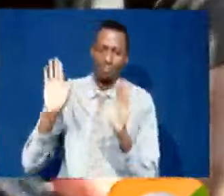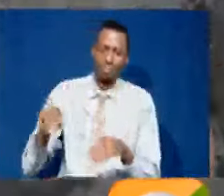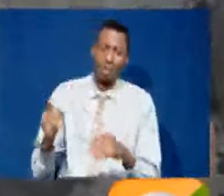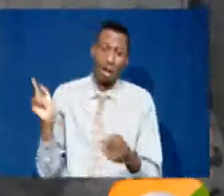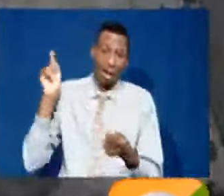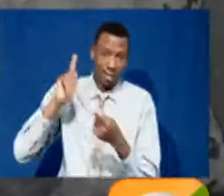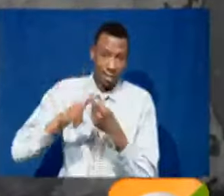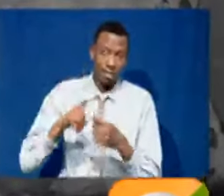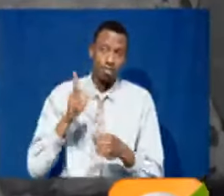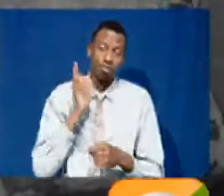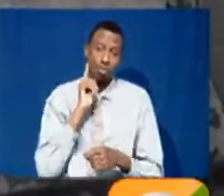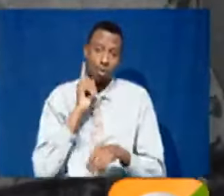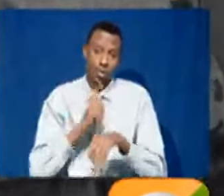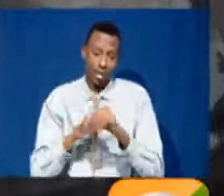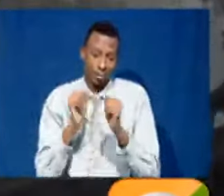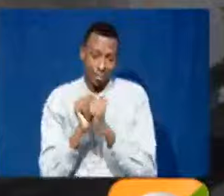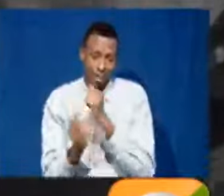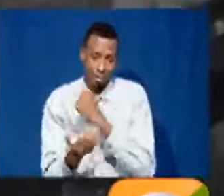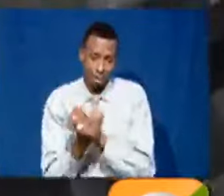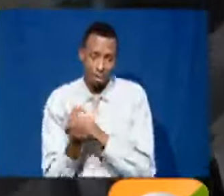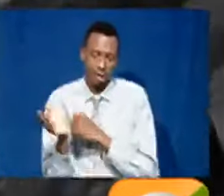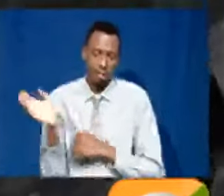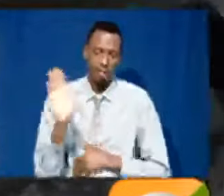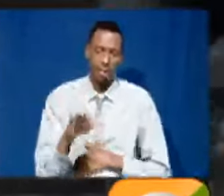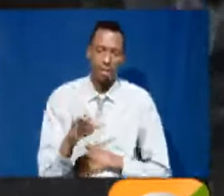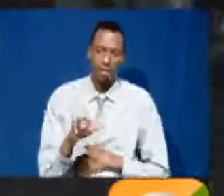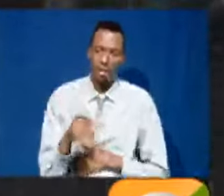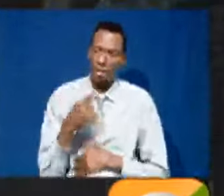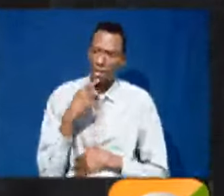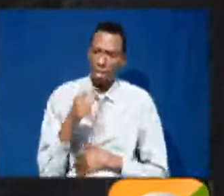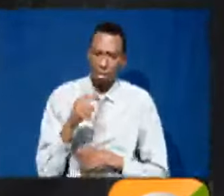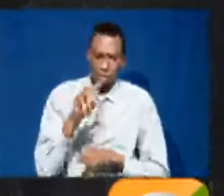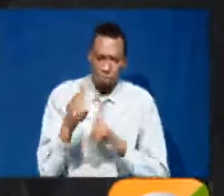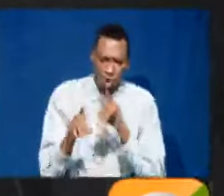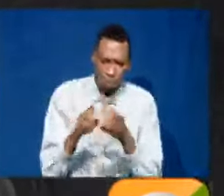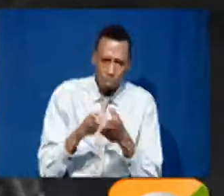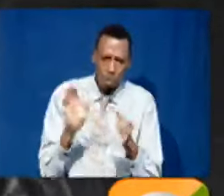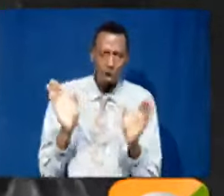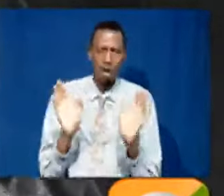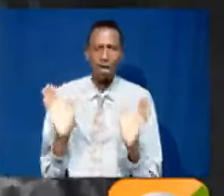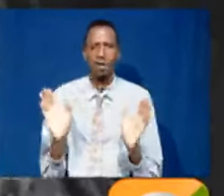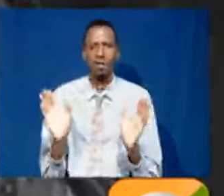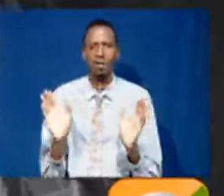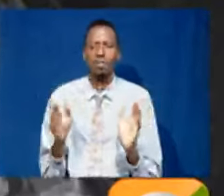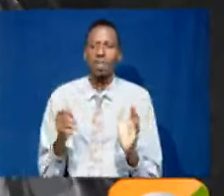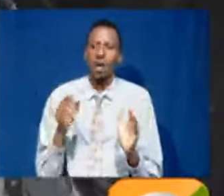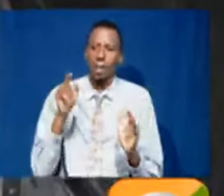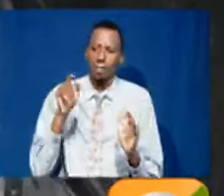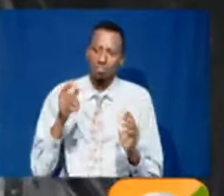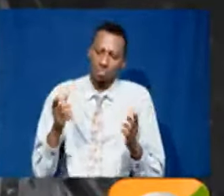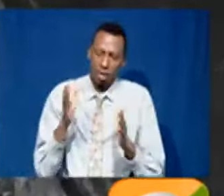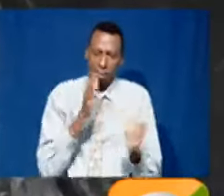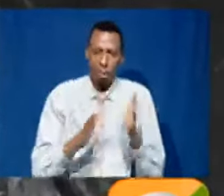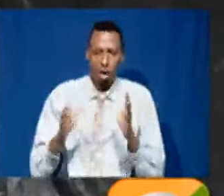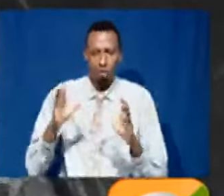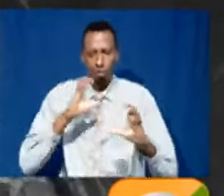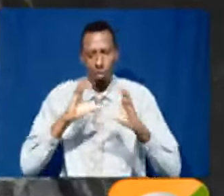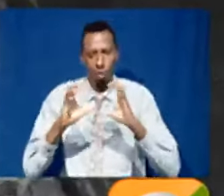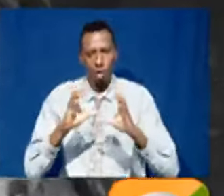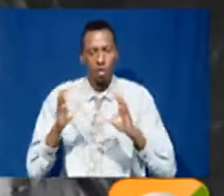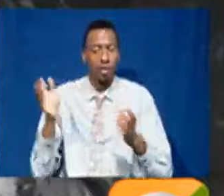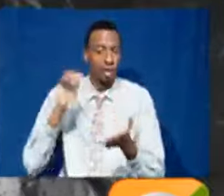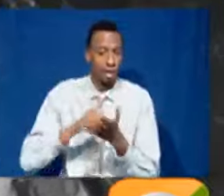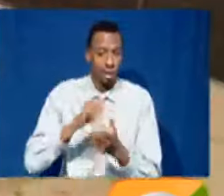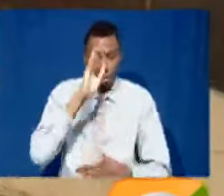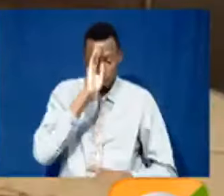tutakuja. Mothoni says she didn't give another thought to the client and she was to touch base again with him on Sunday morning when he